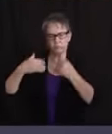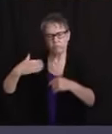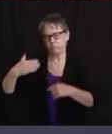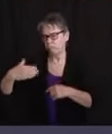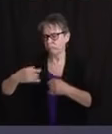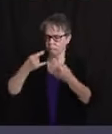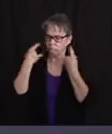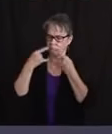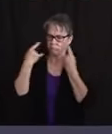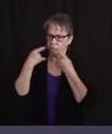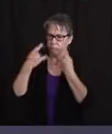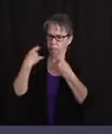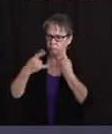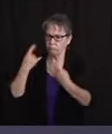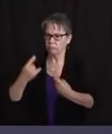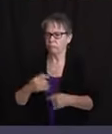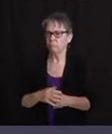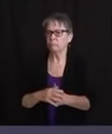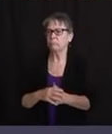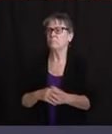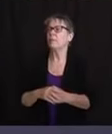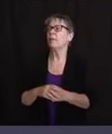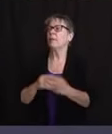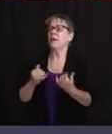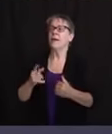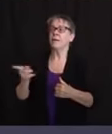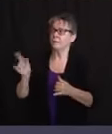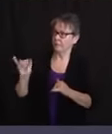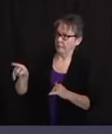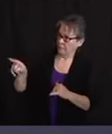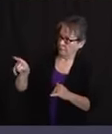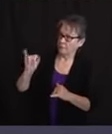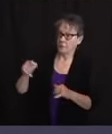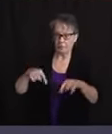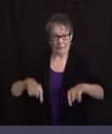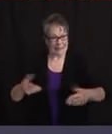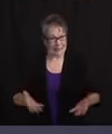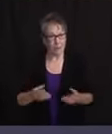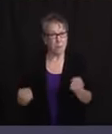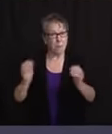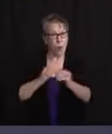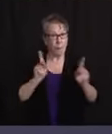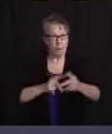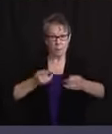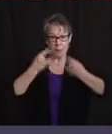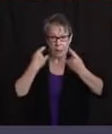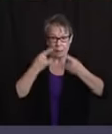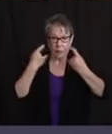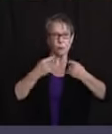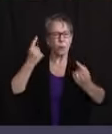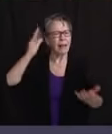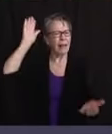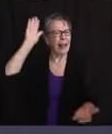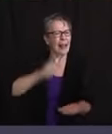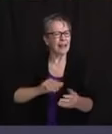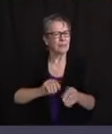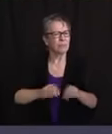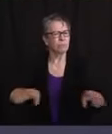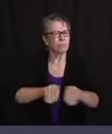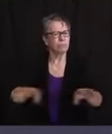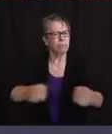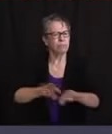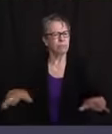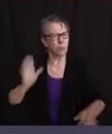face, the better off we're going to be. It's right, it's part of the Holy Trinity for me: social distancing, face coverings, washing hands with soap and